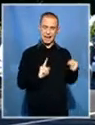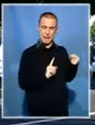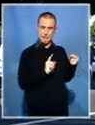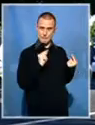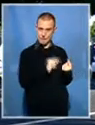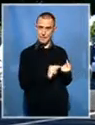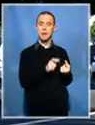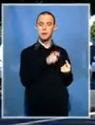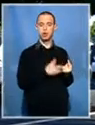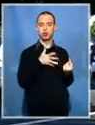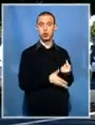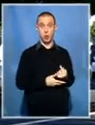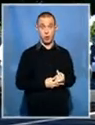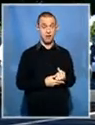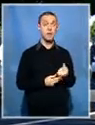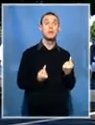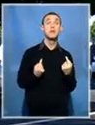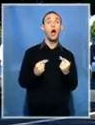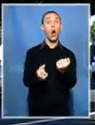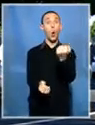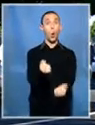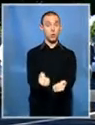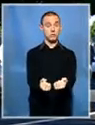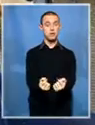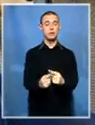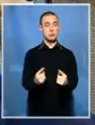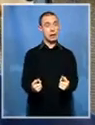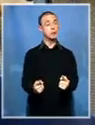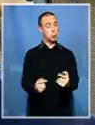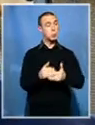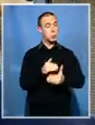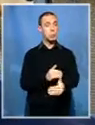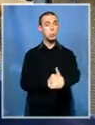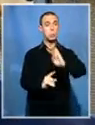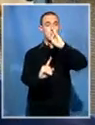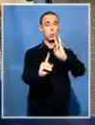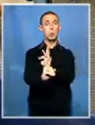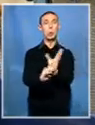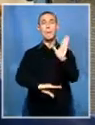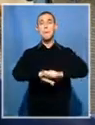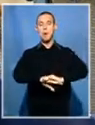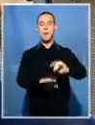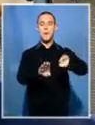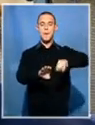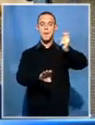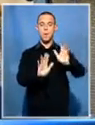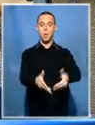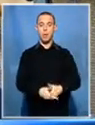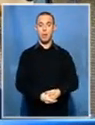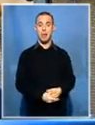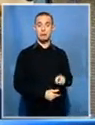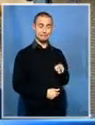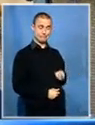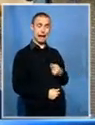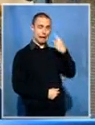court proceedings today. It believes it has a strong case. He is positively linked to all of the 23